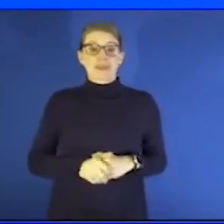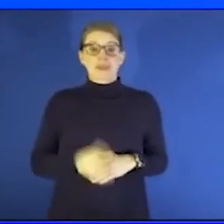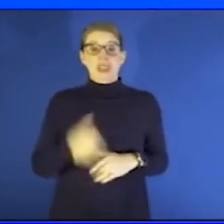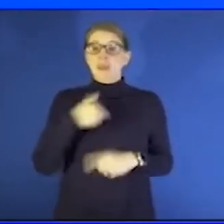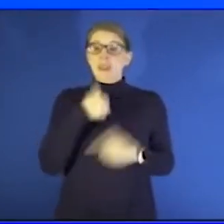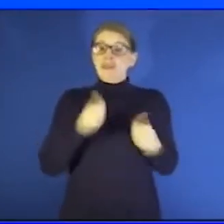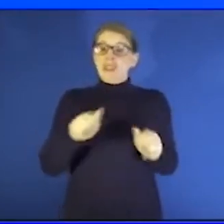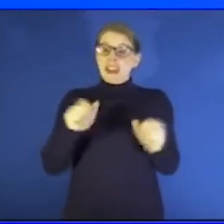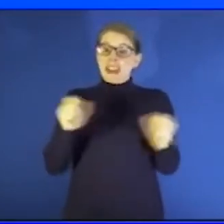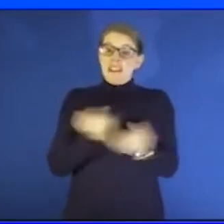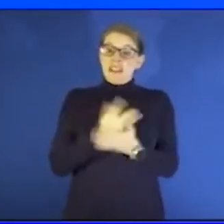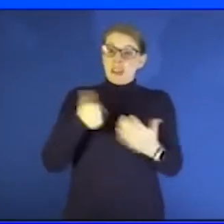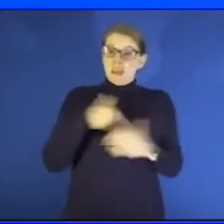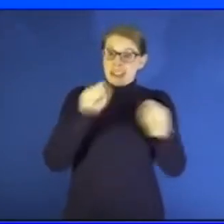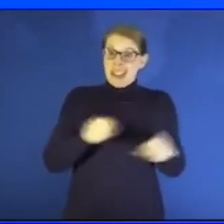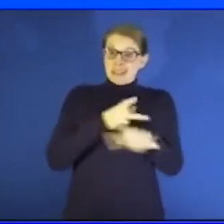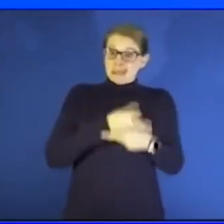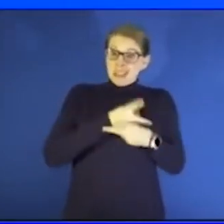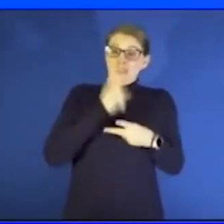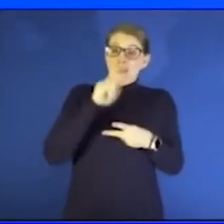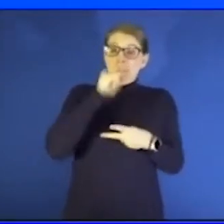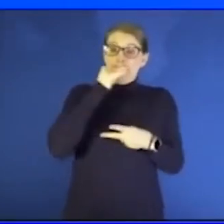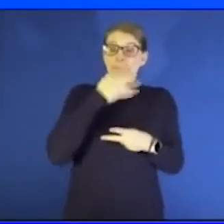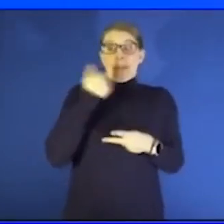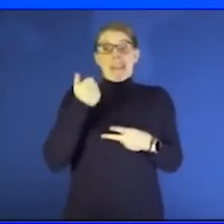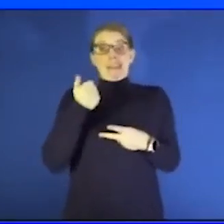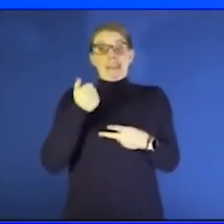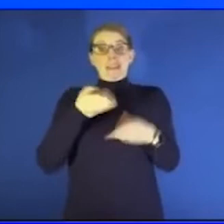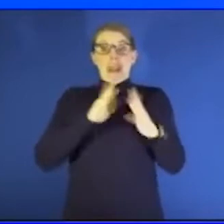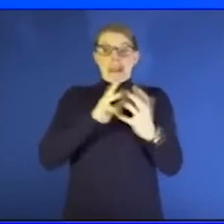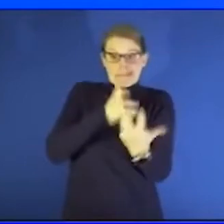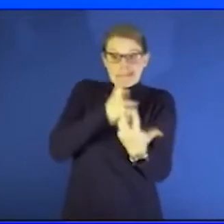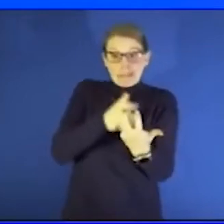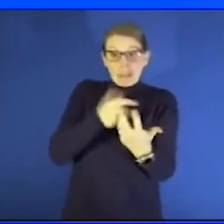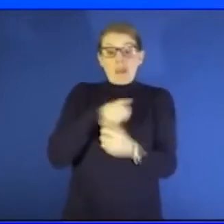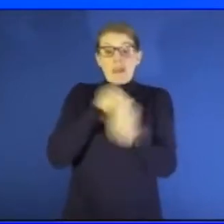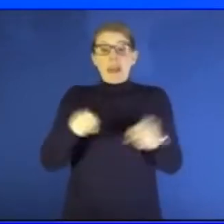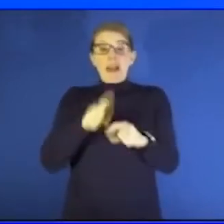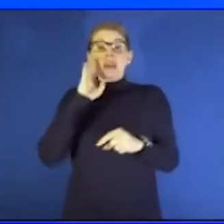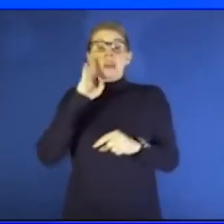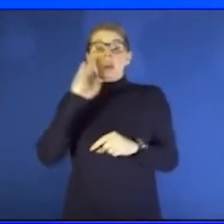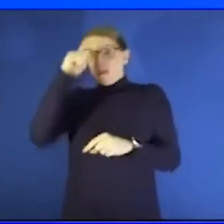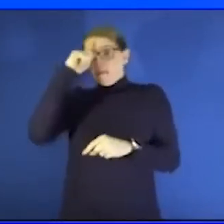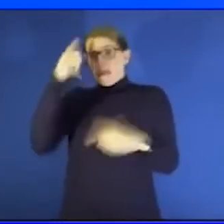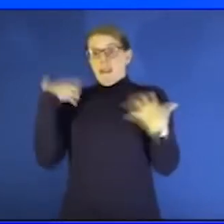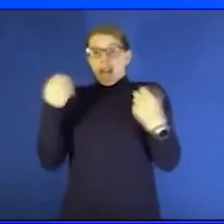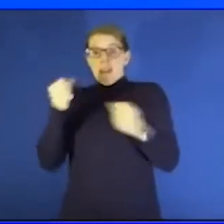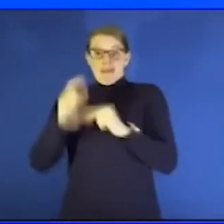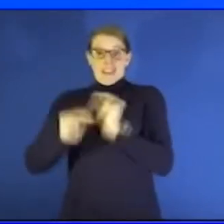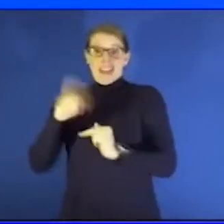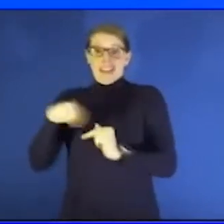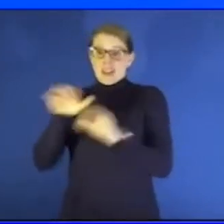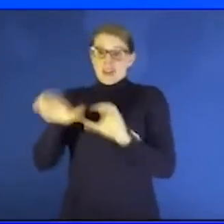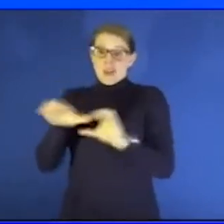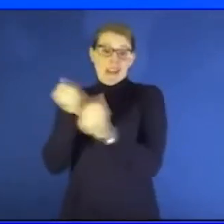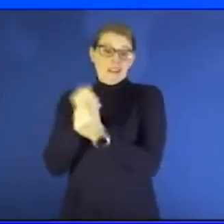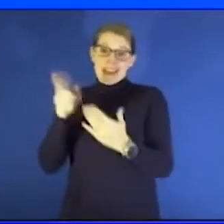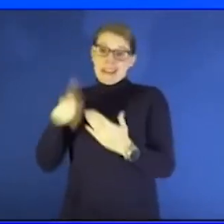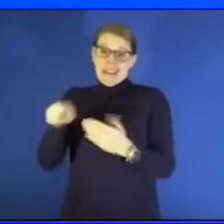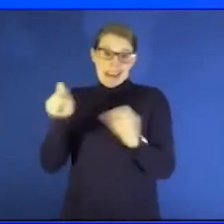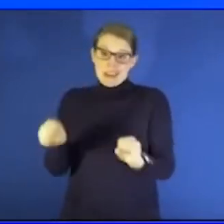to care for those kids in the best way possible. And I know that our mental health facilities are doing all they can too for all the kids they are